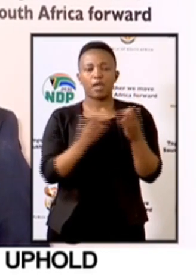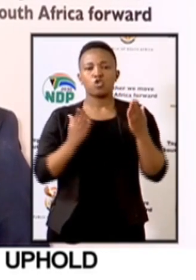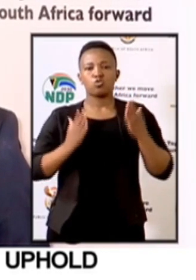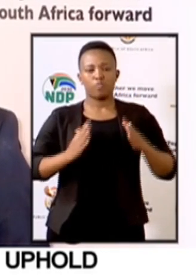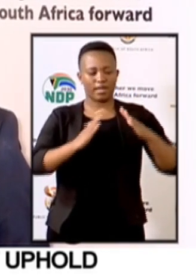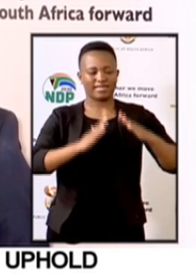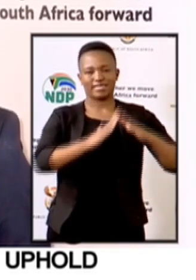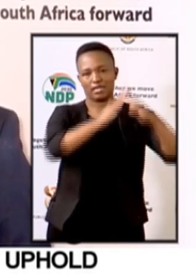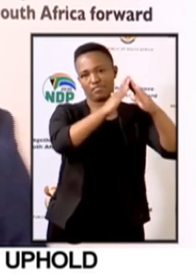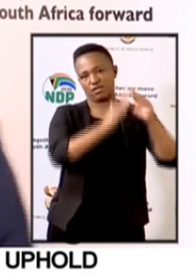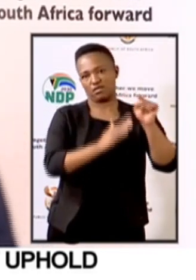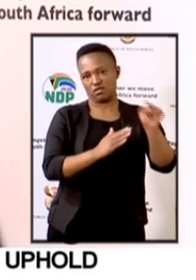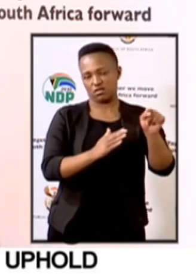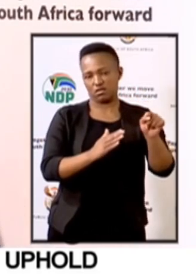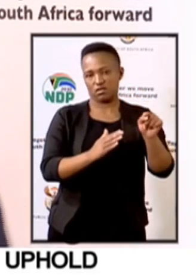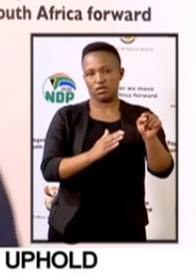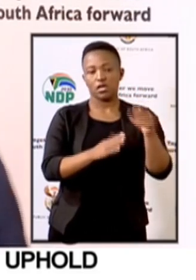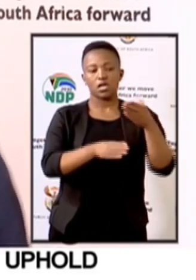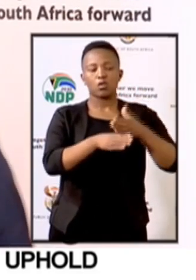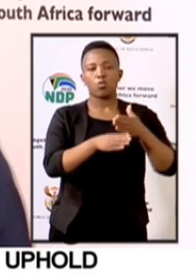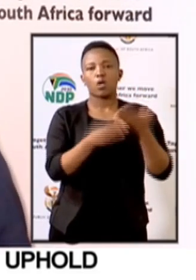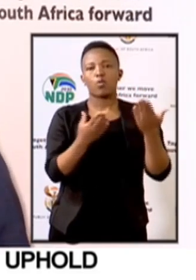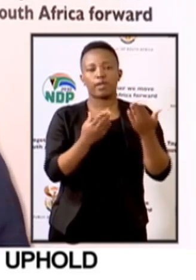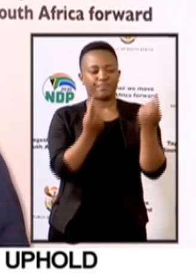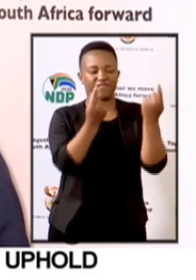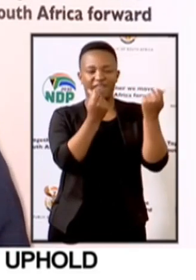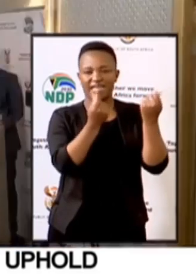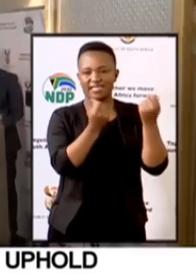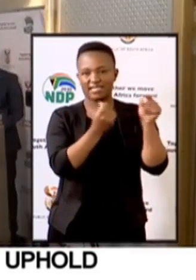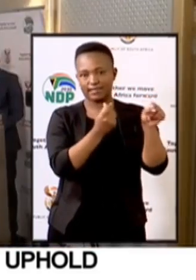Settlement and is working at the finance